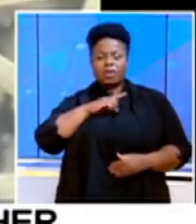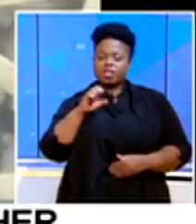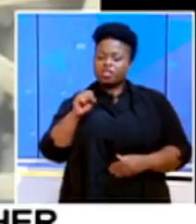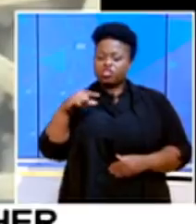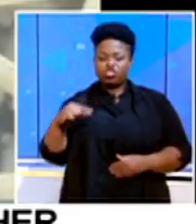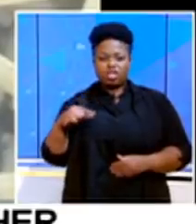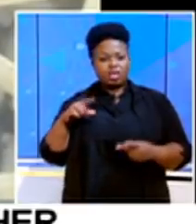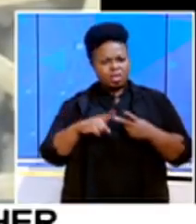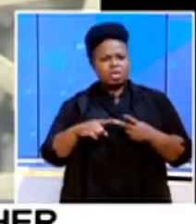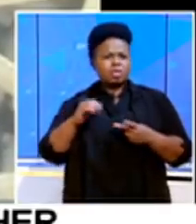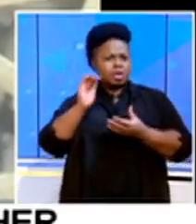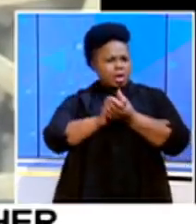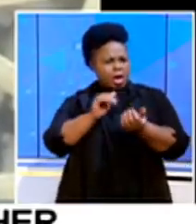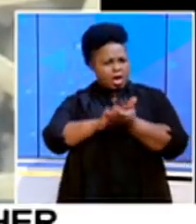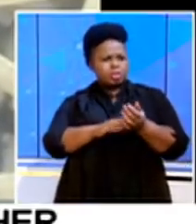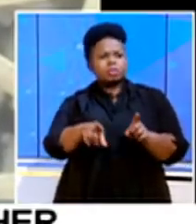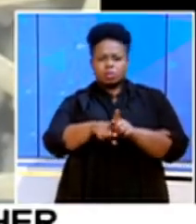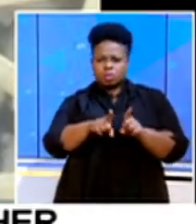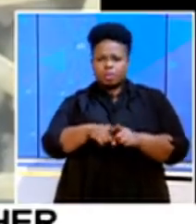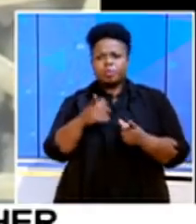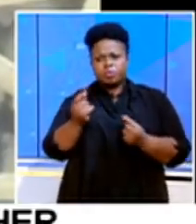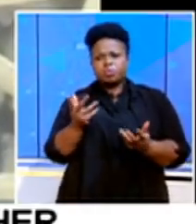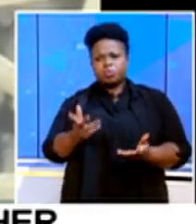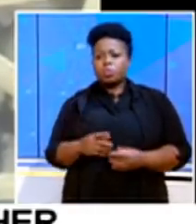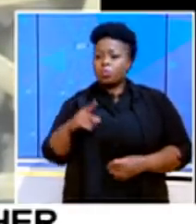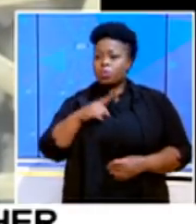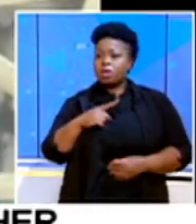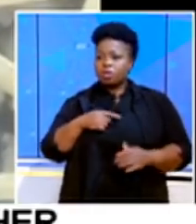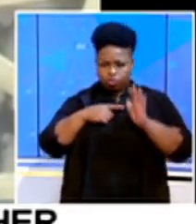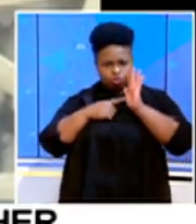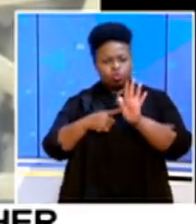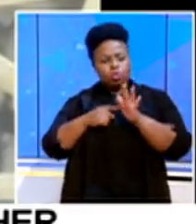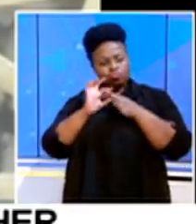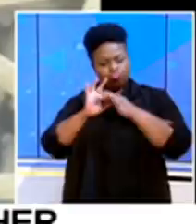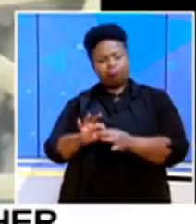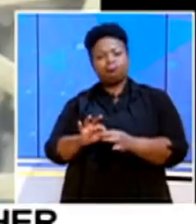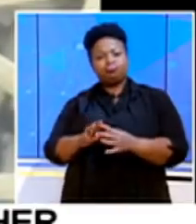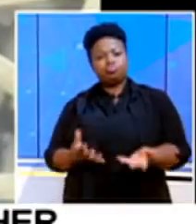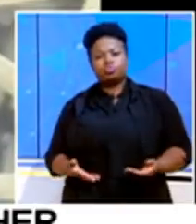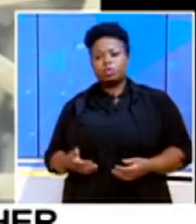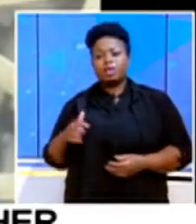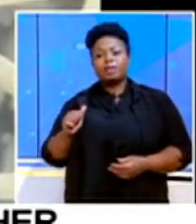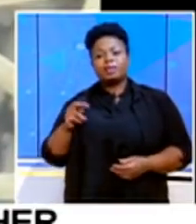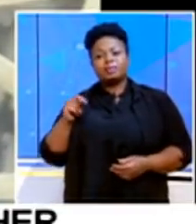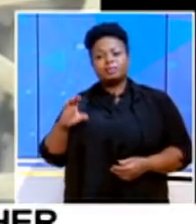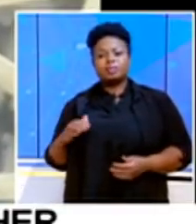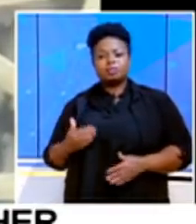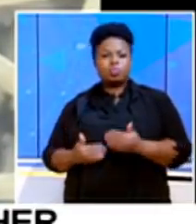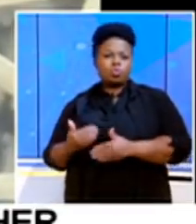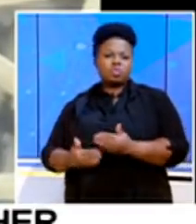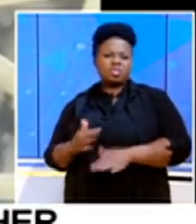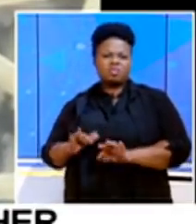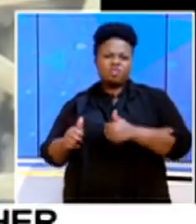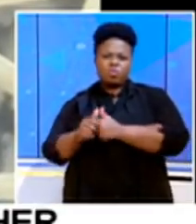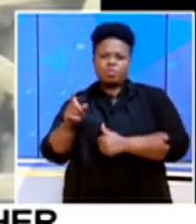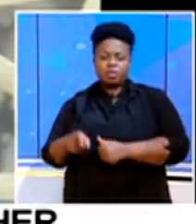himself is undertaking, which is in fact showing cooperation and regard to ANC processes. I can